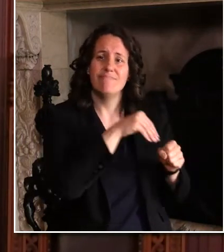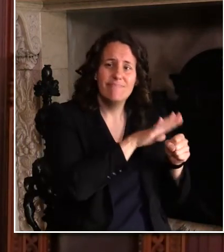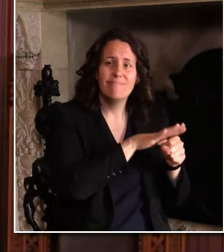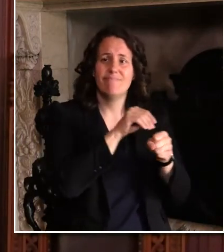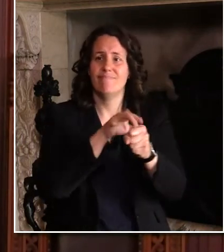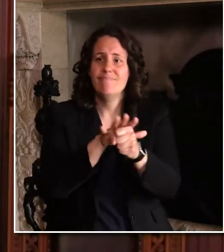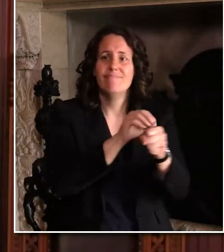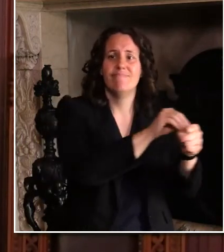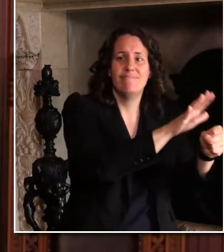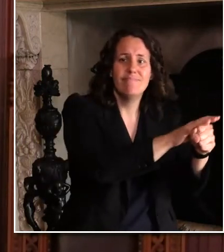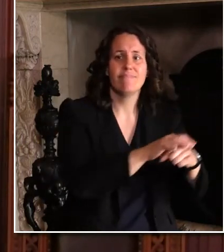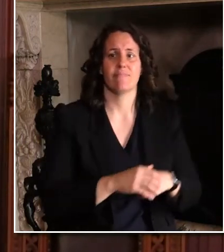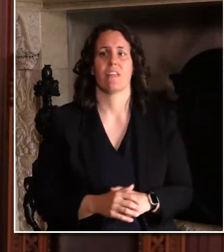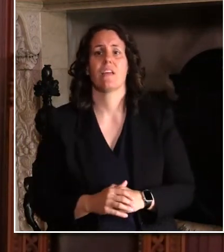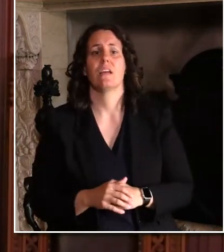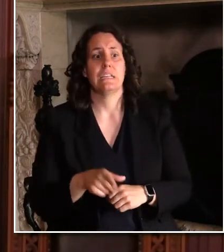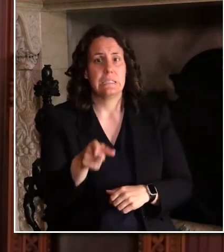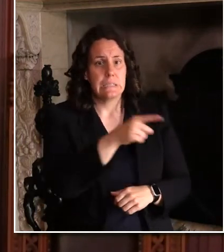too. And I know that